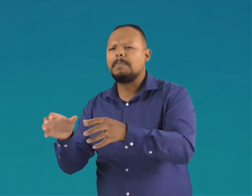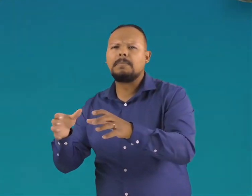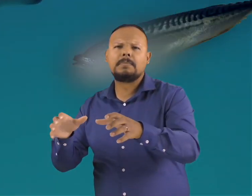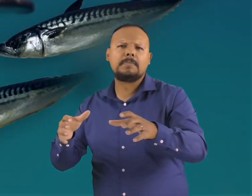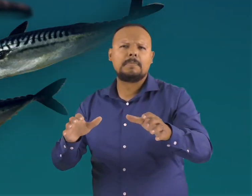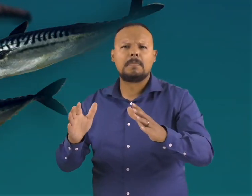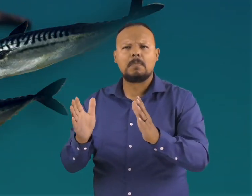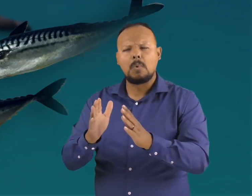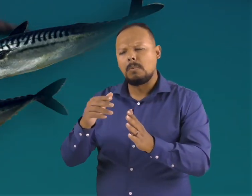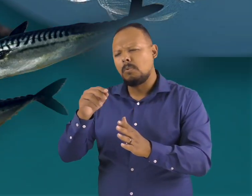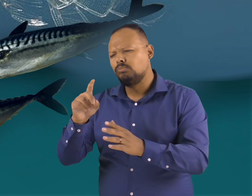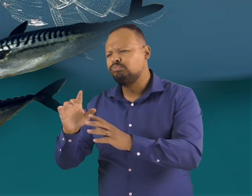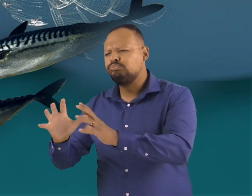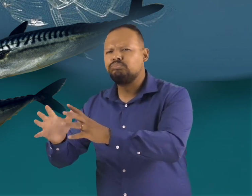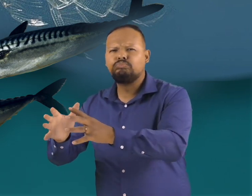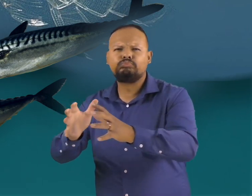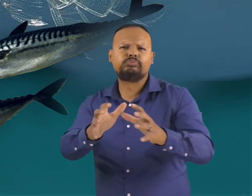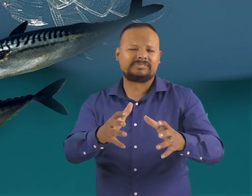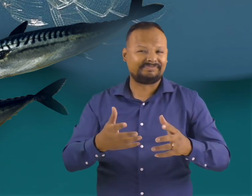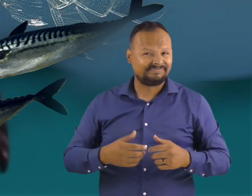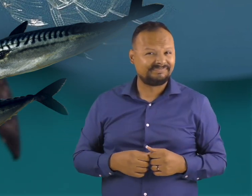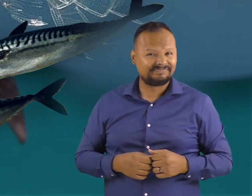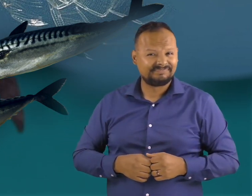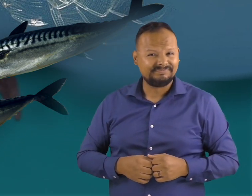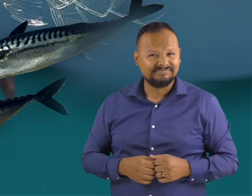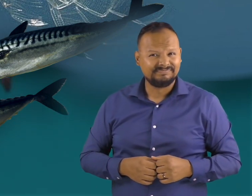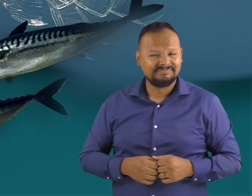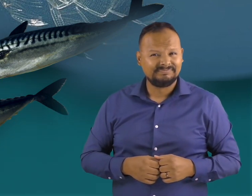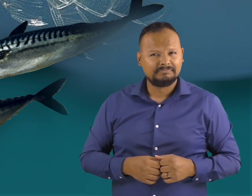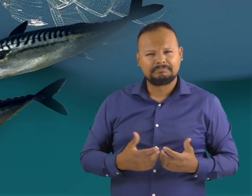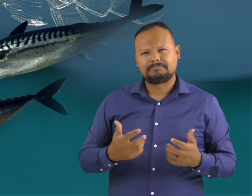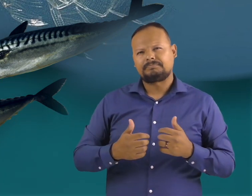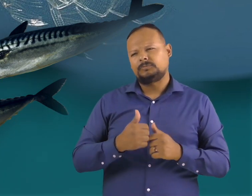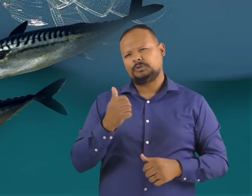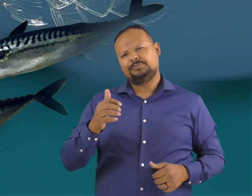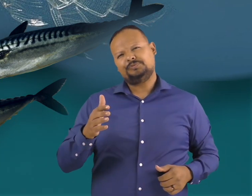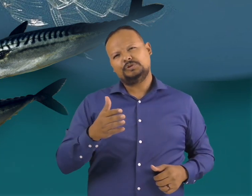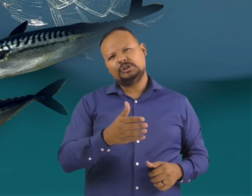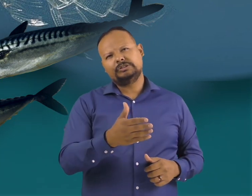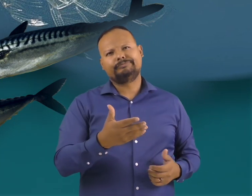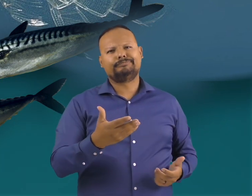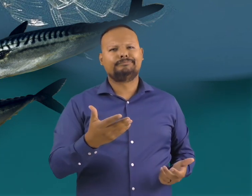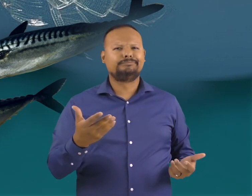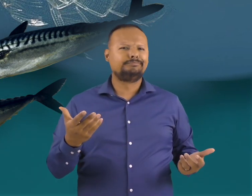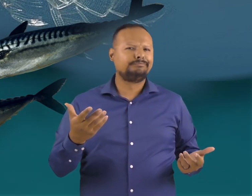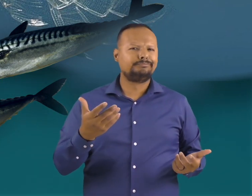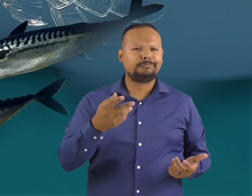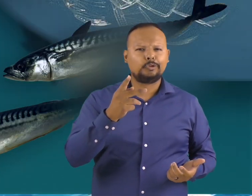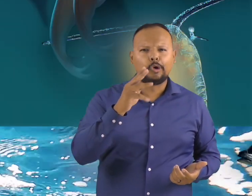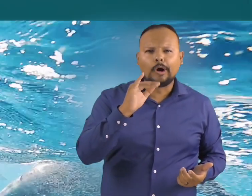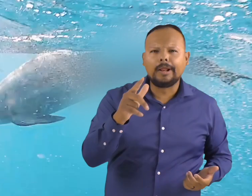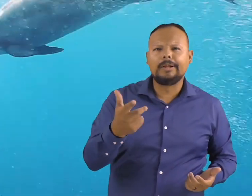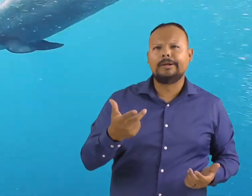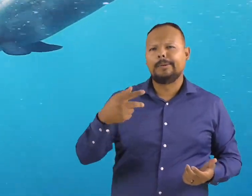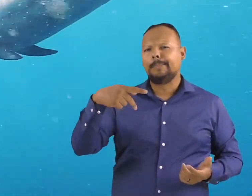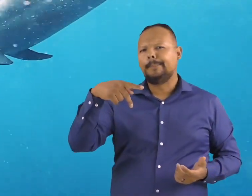dolphins eat fish, krill, plankton, and cephalopods, which are squid.